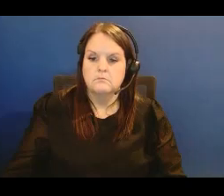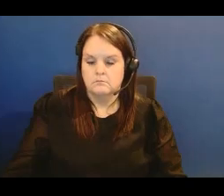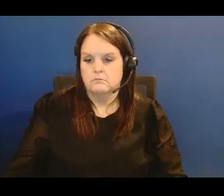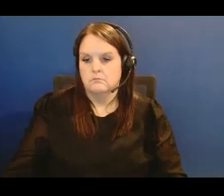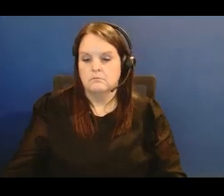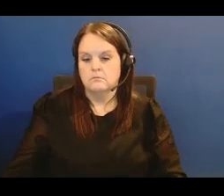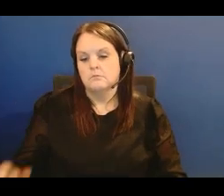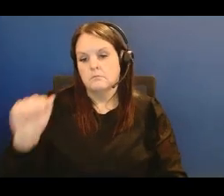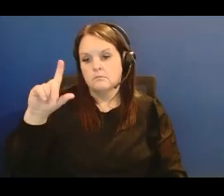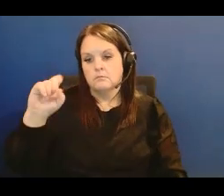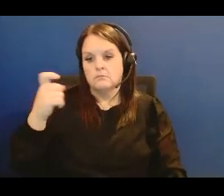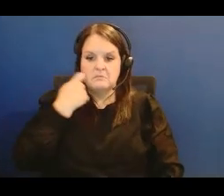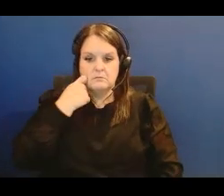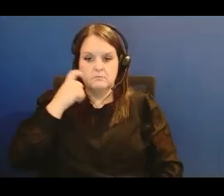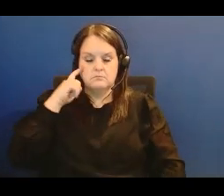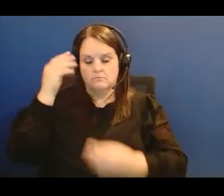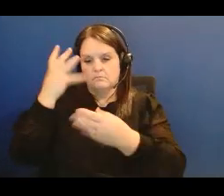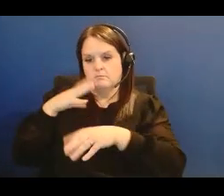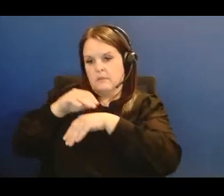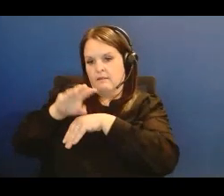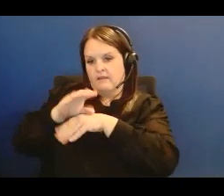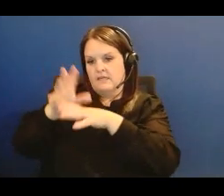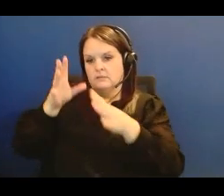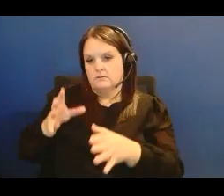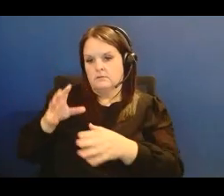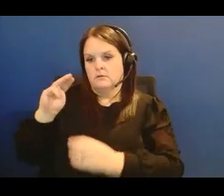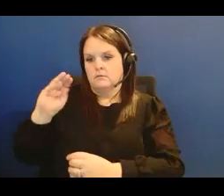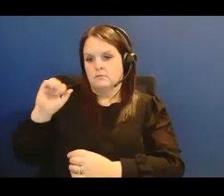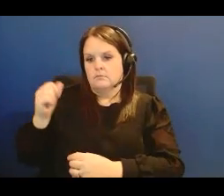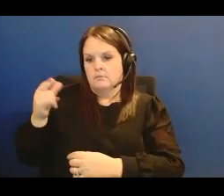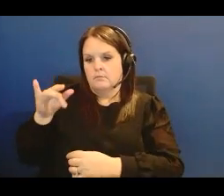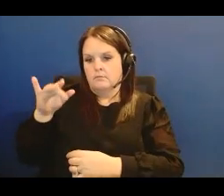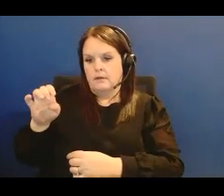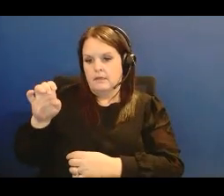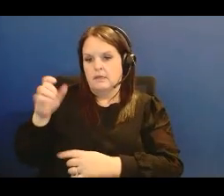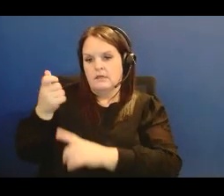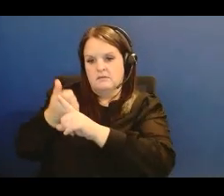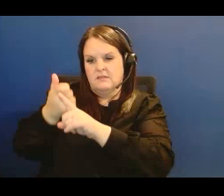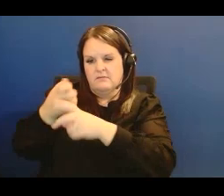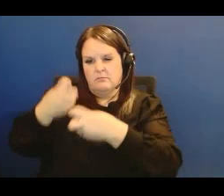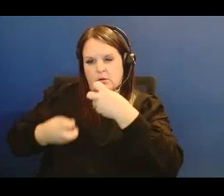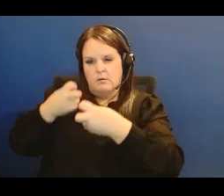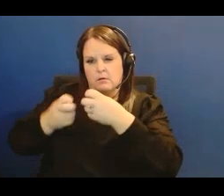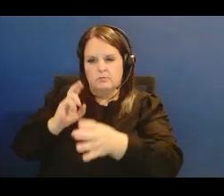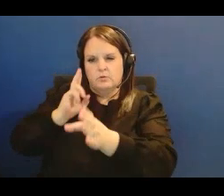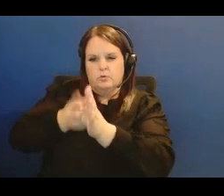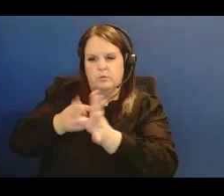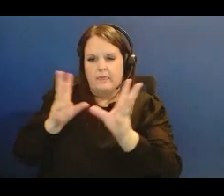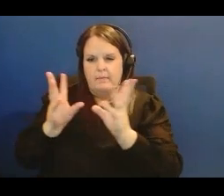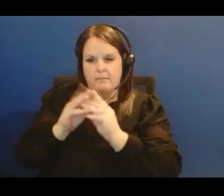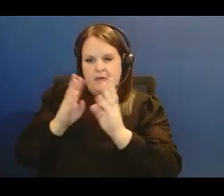Alex, I just heard from advisor Maggie Crespo-Salas. She says she's having problems joining.